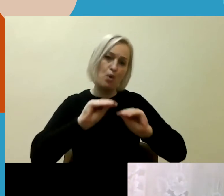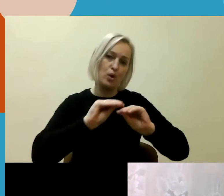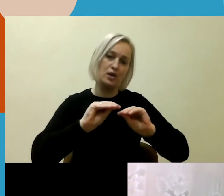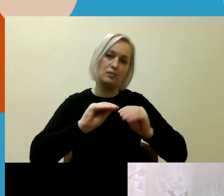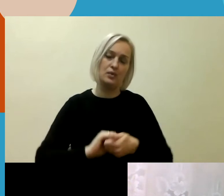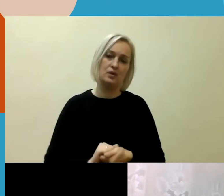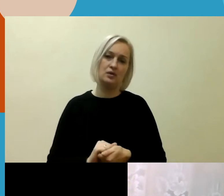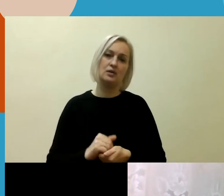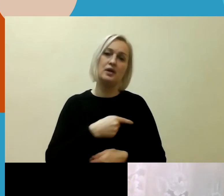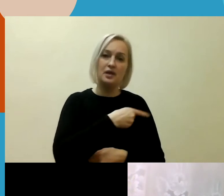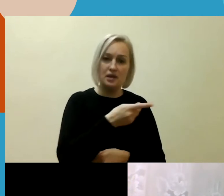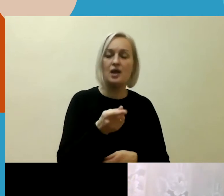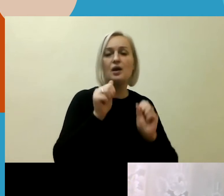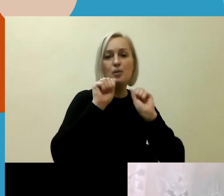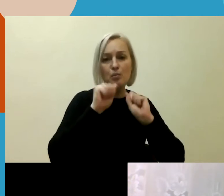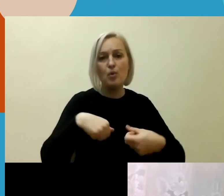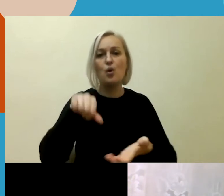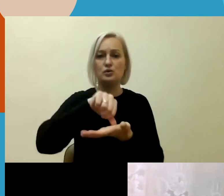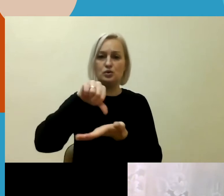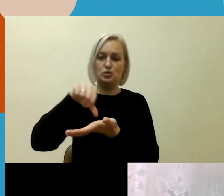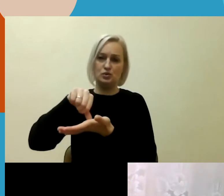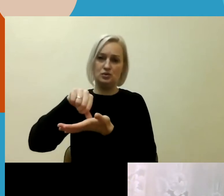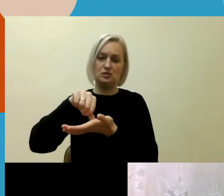Prosecutor General. We also have